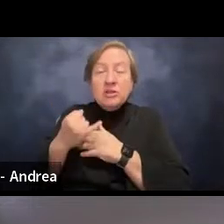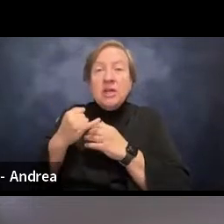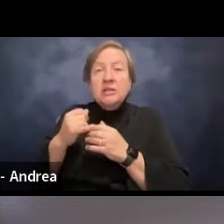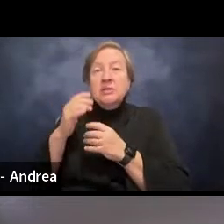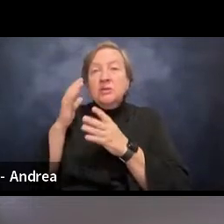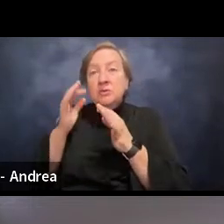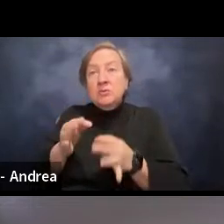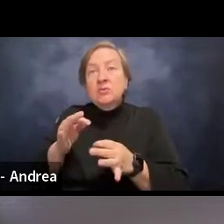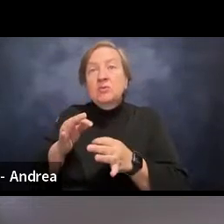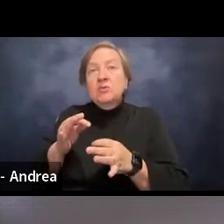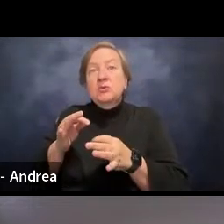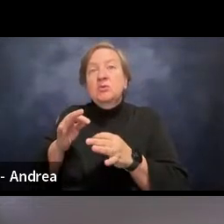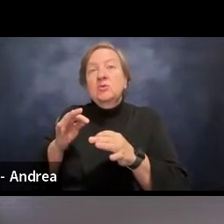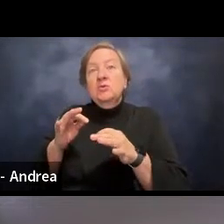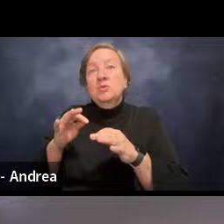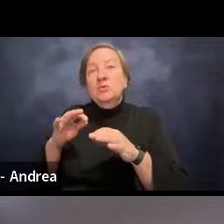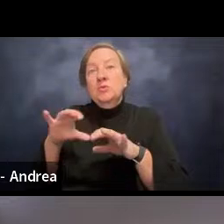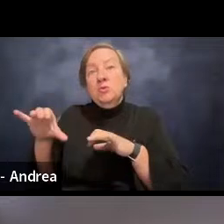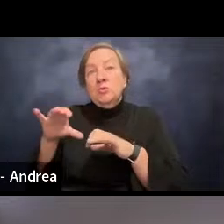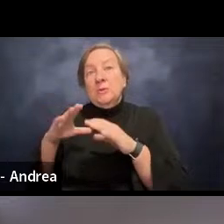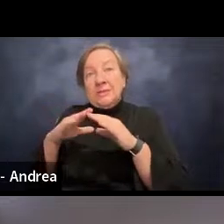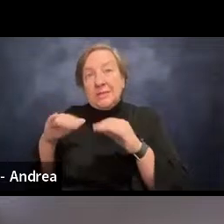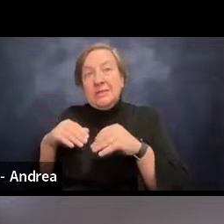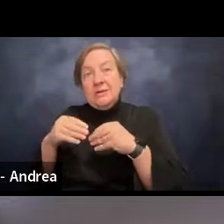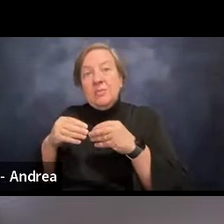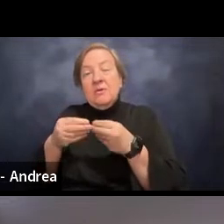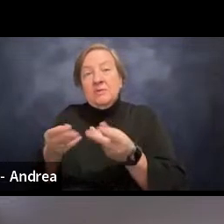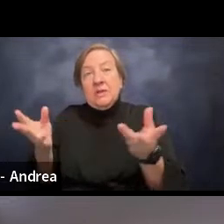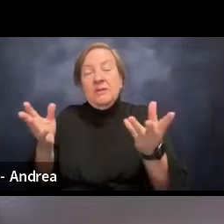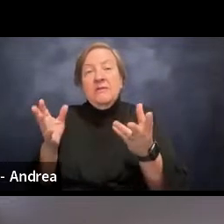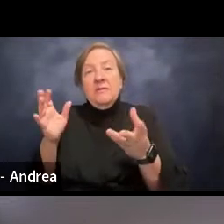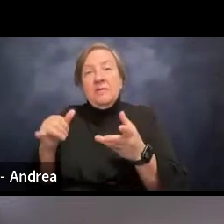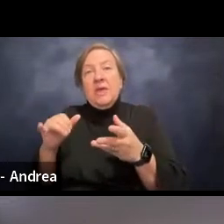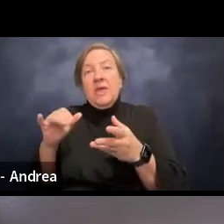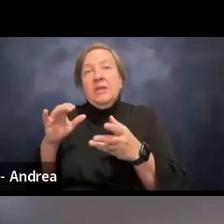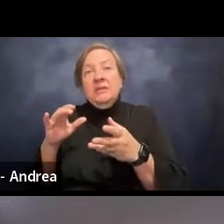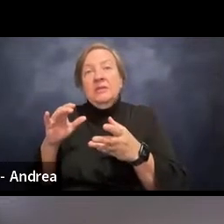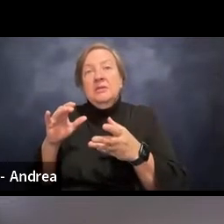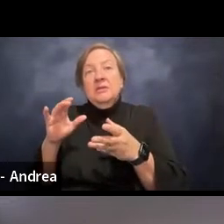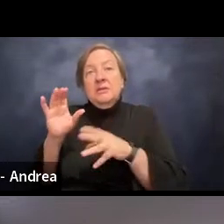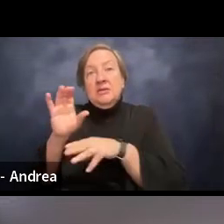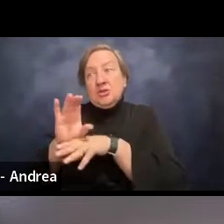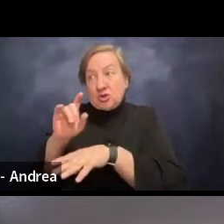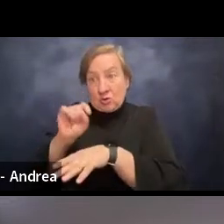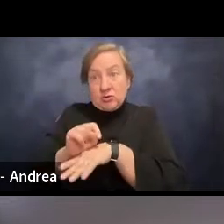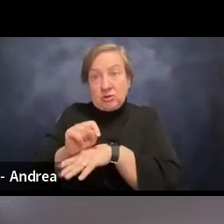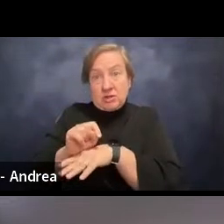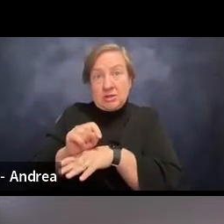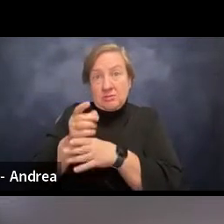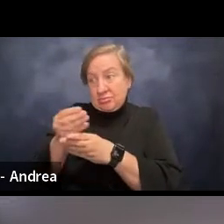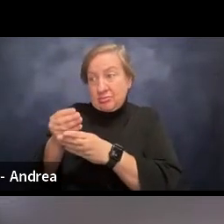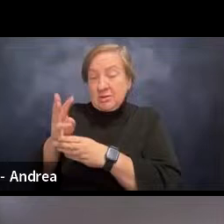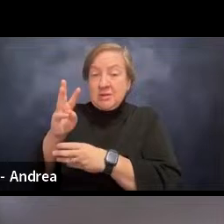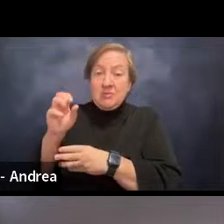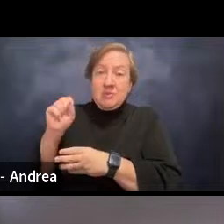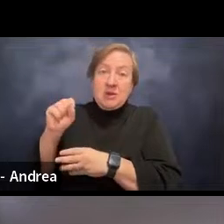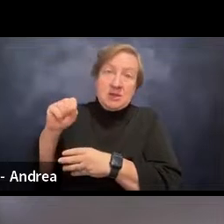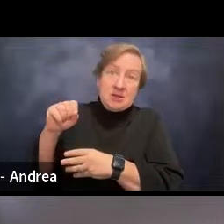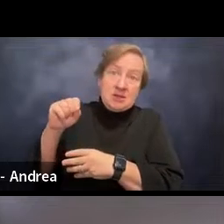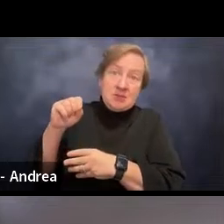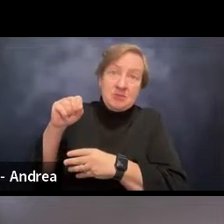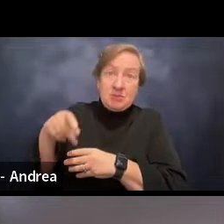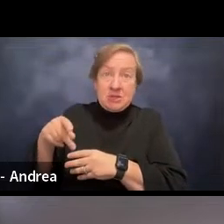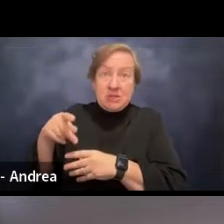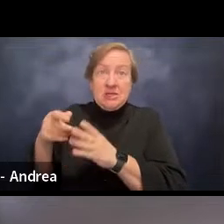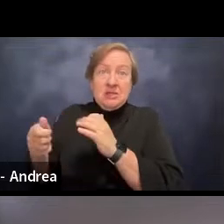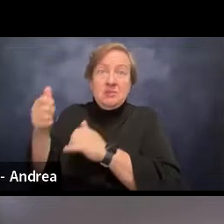system of delivery that relies on an ecosystem of curated consultants, right? WSP is the prime. There's a bunch of